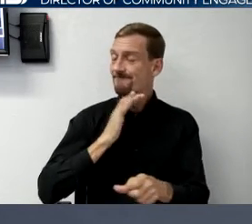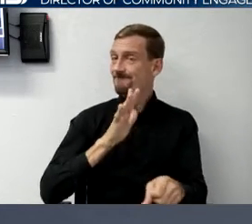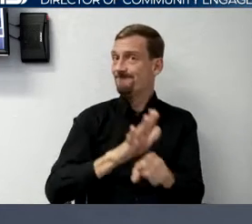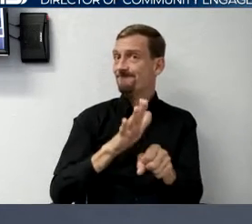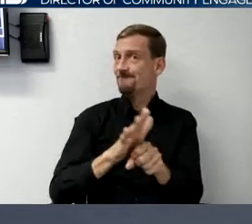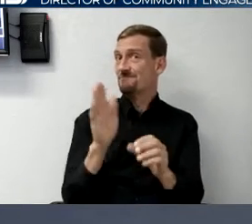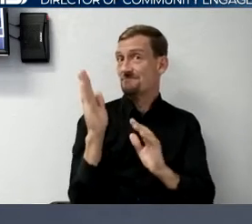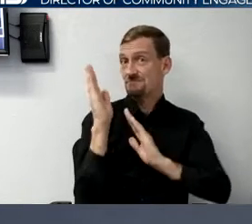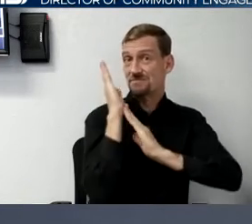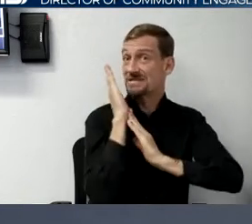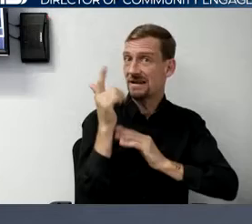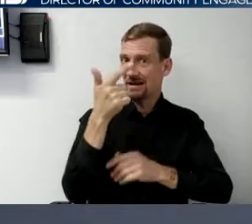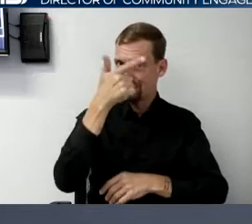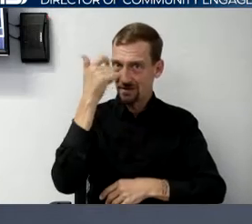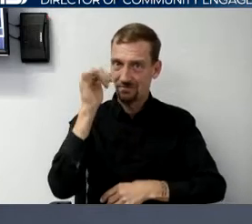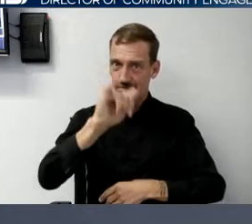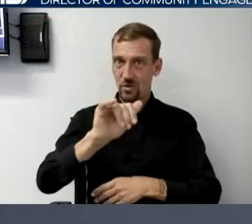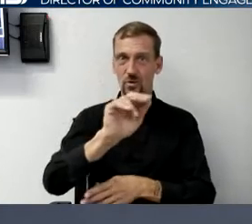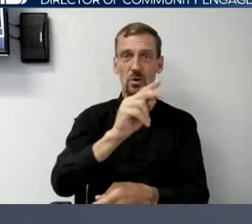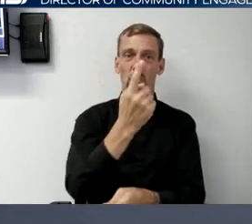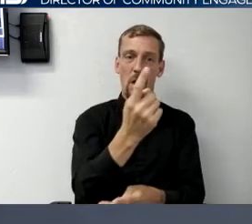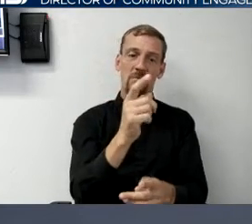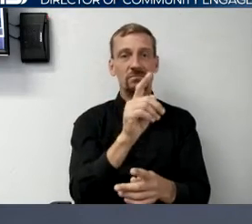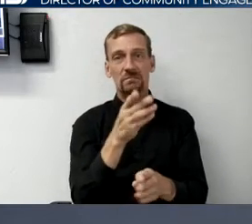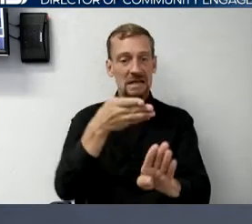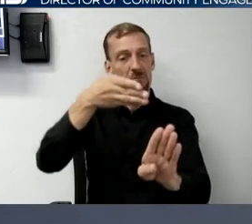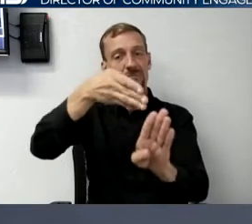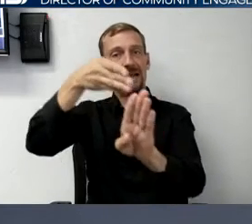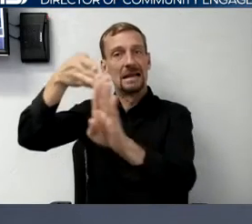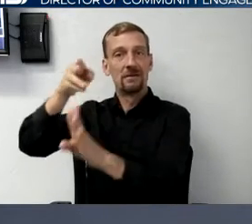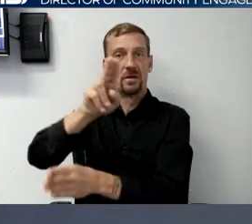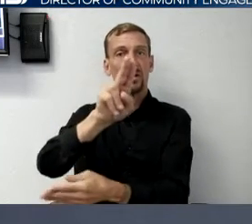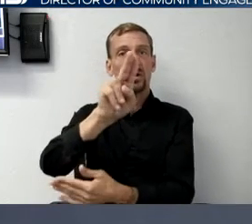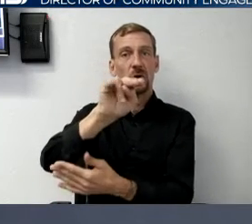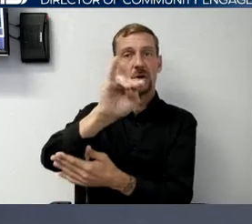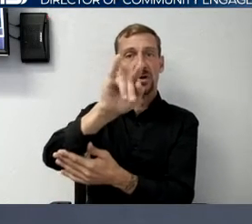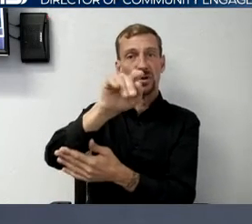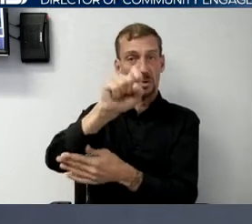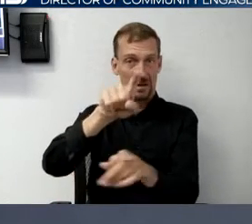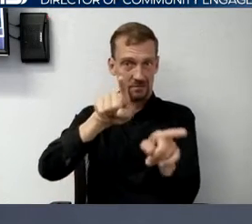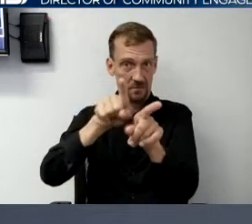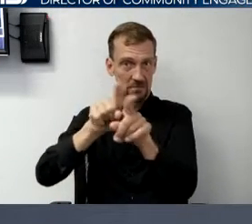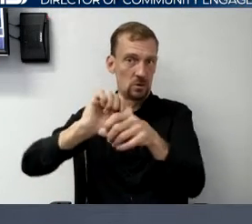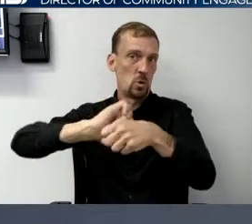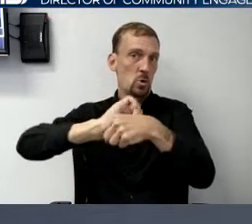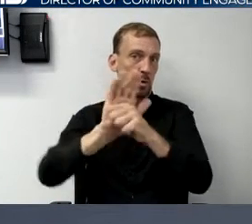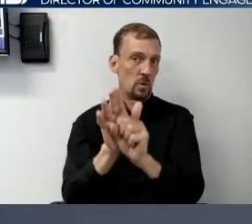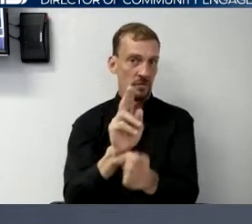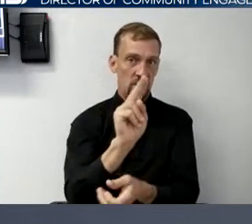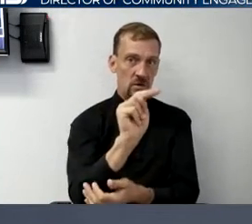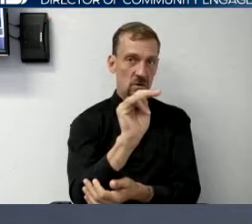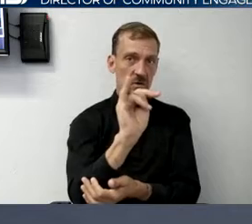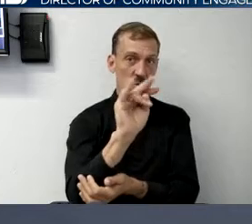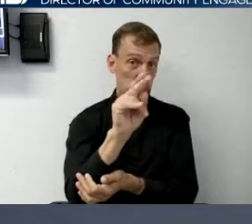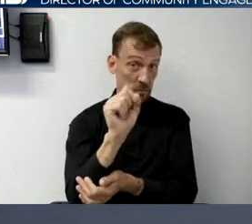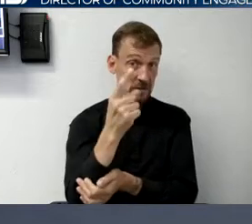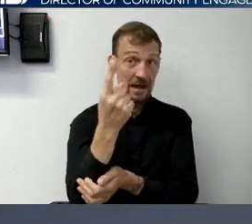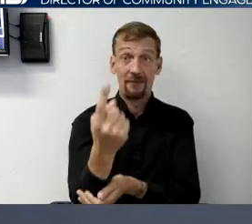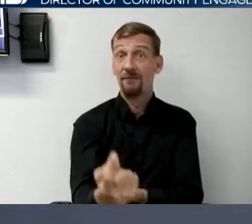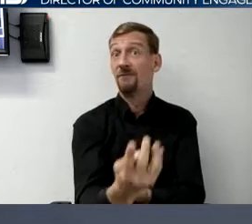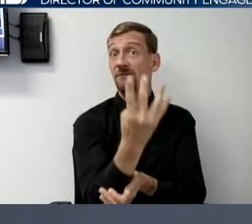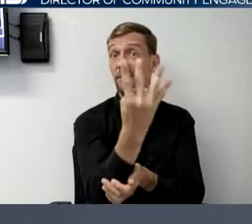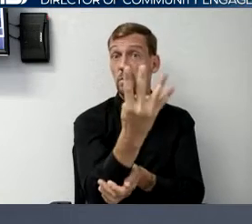much are limited to just those units that we are primarily using as COVID units. There are 4